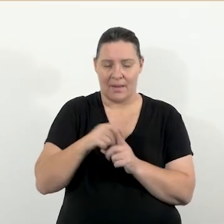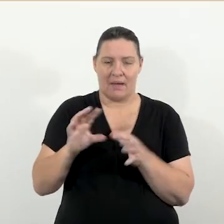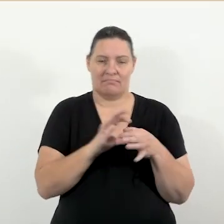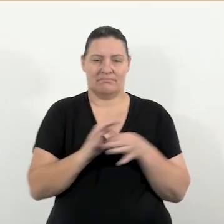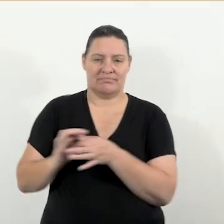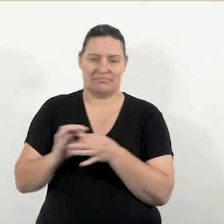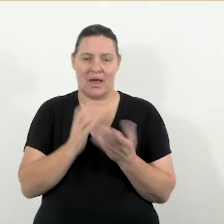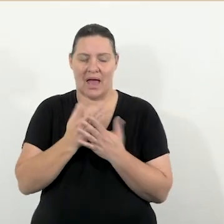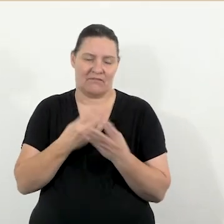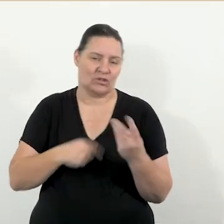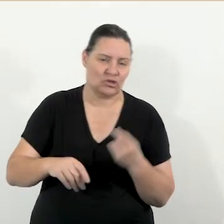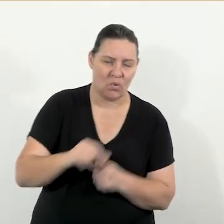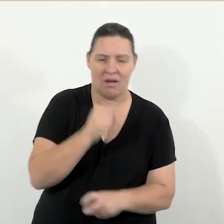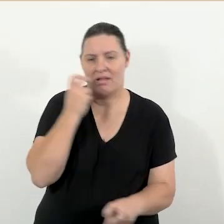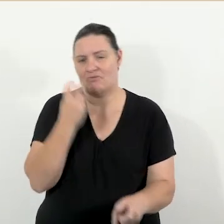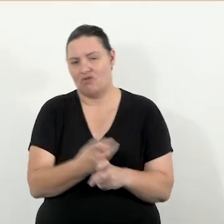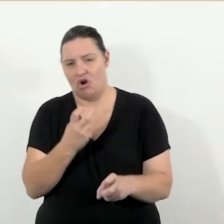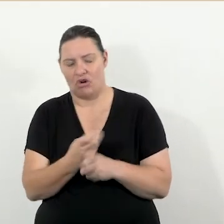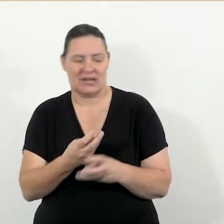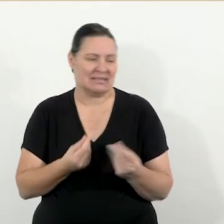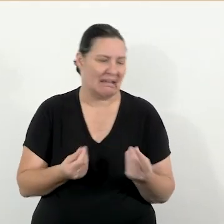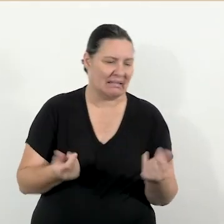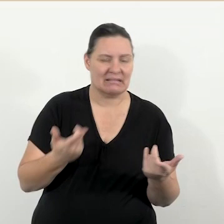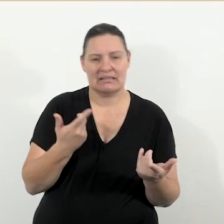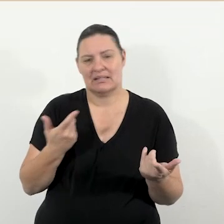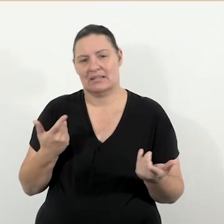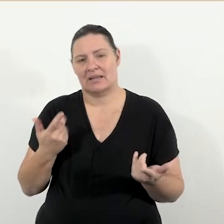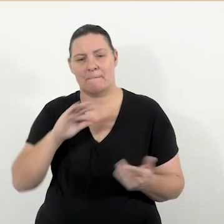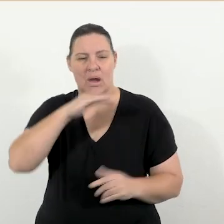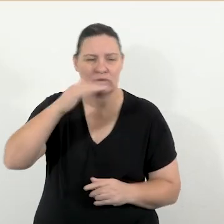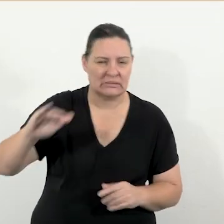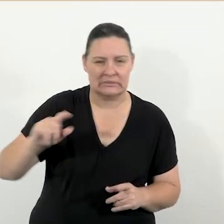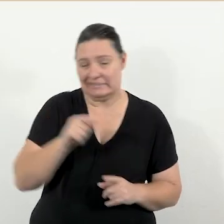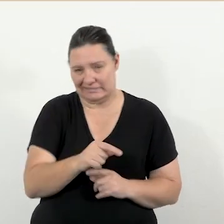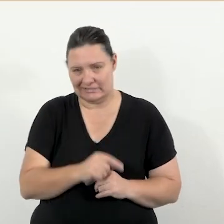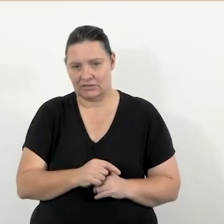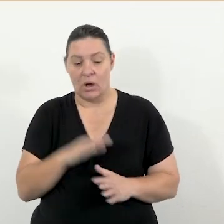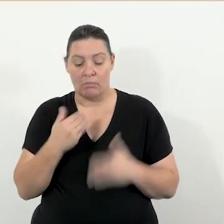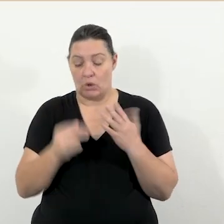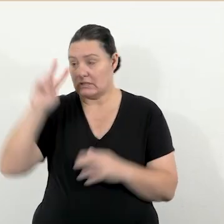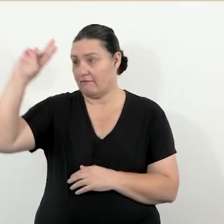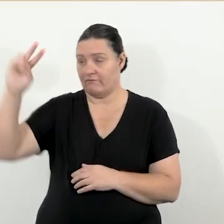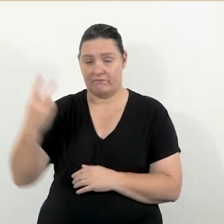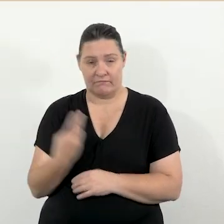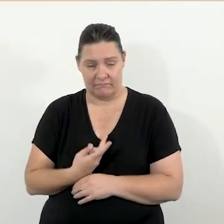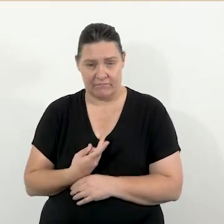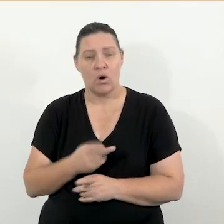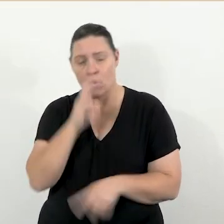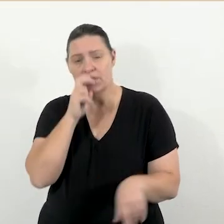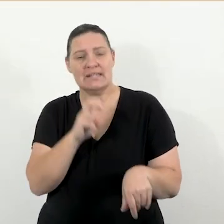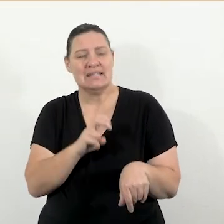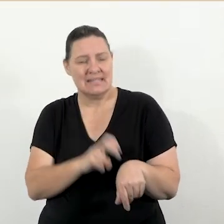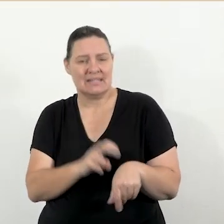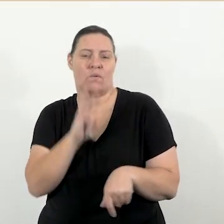lithosphere, this is where we get our soil, our sand, our rocks, our mountains. So during the process of photosynthesis,